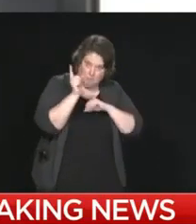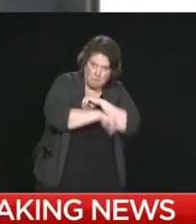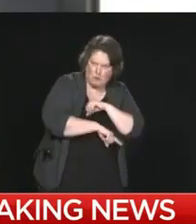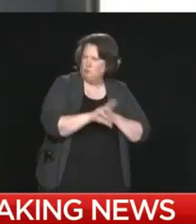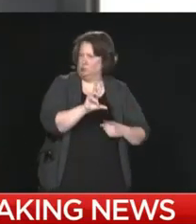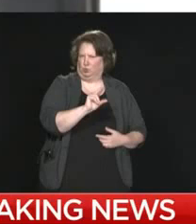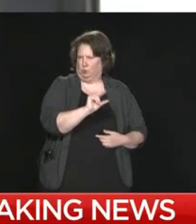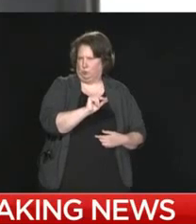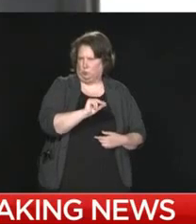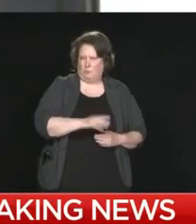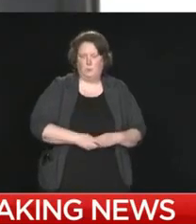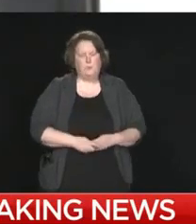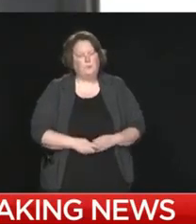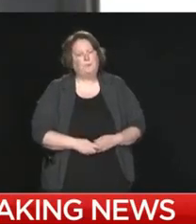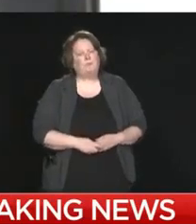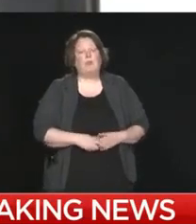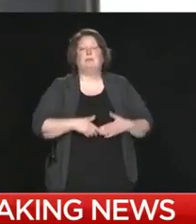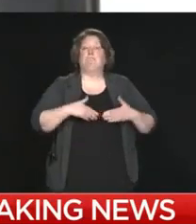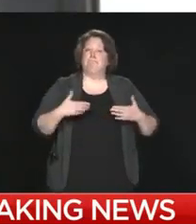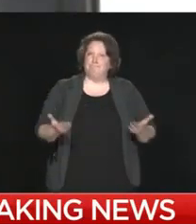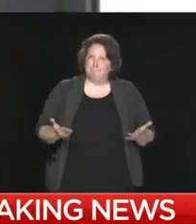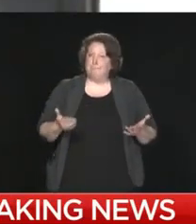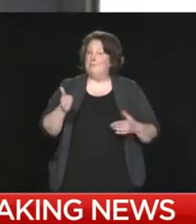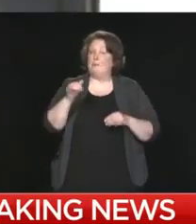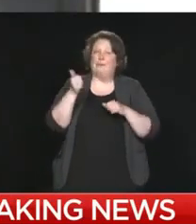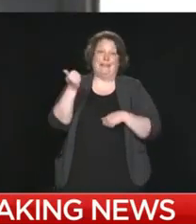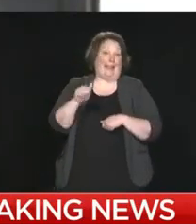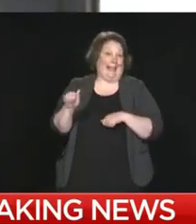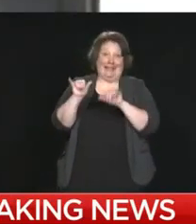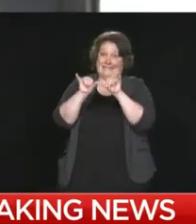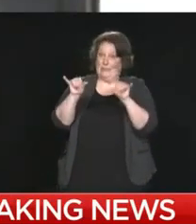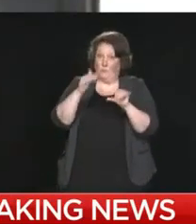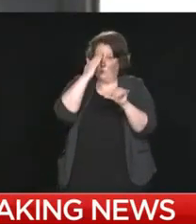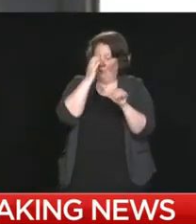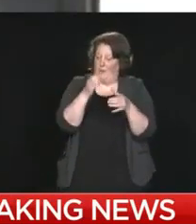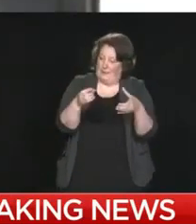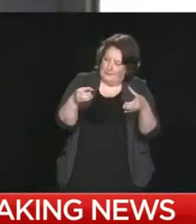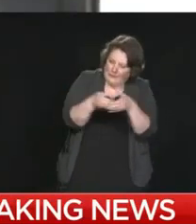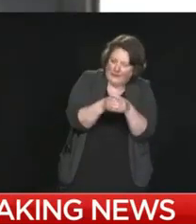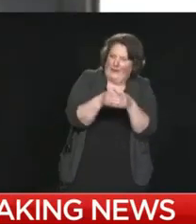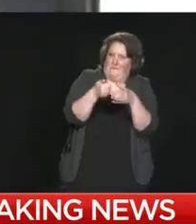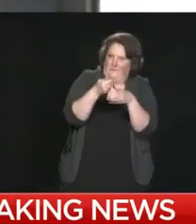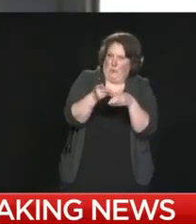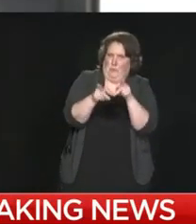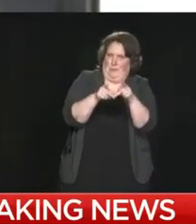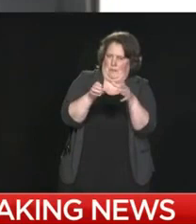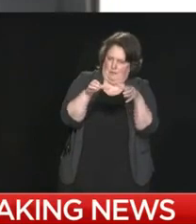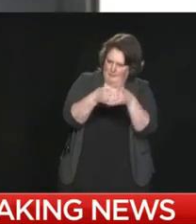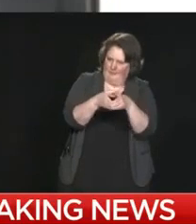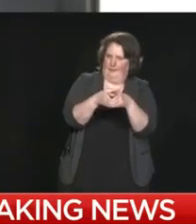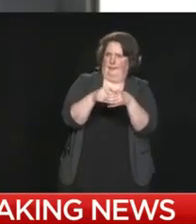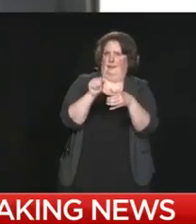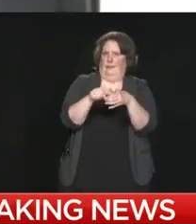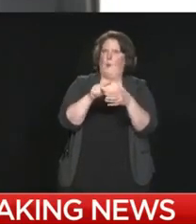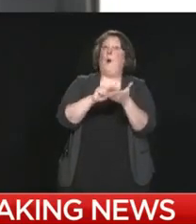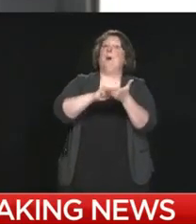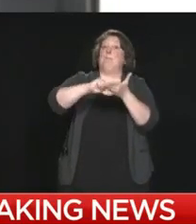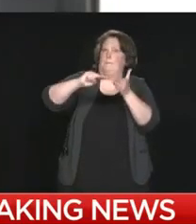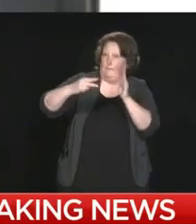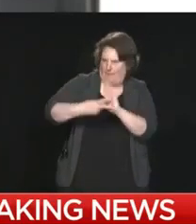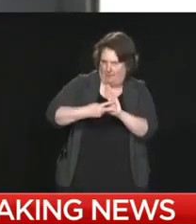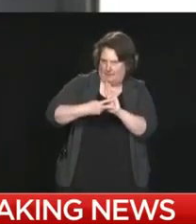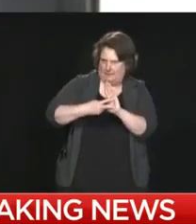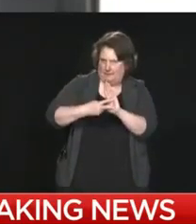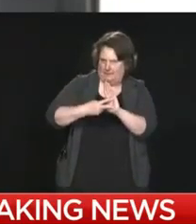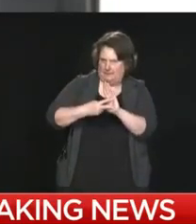unfortunately, we also knew that, as with any system, there would be a very small minority, as I pointed out, of people who